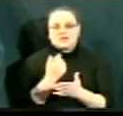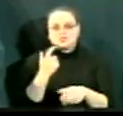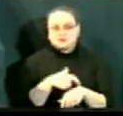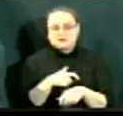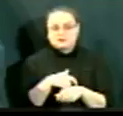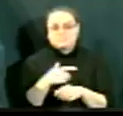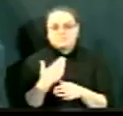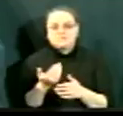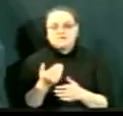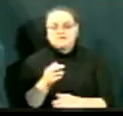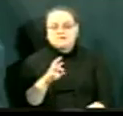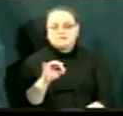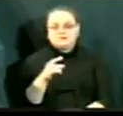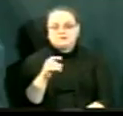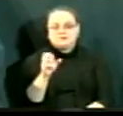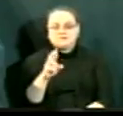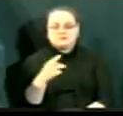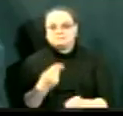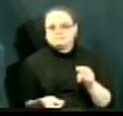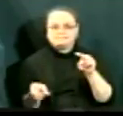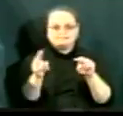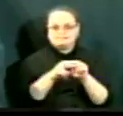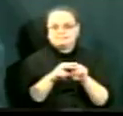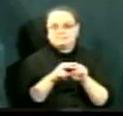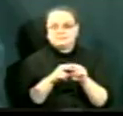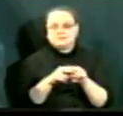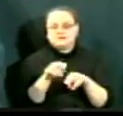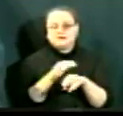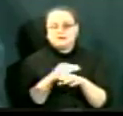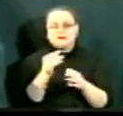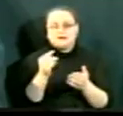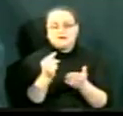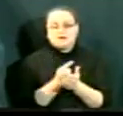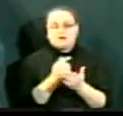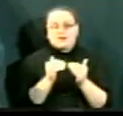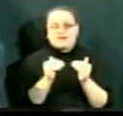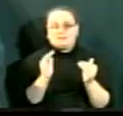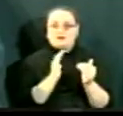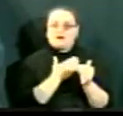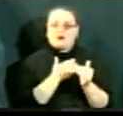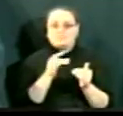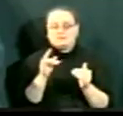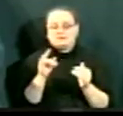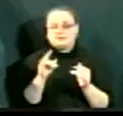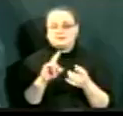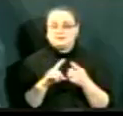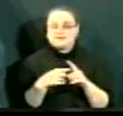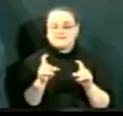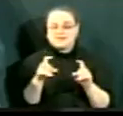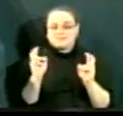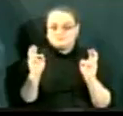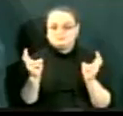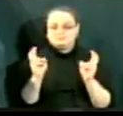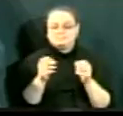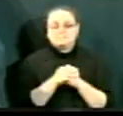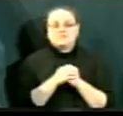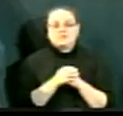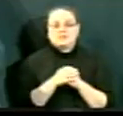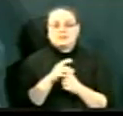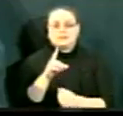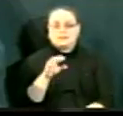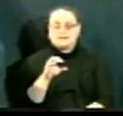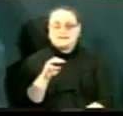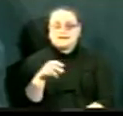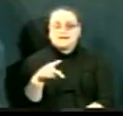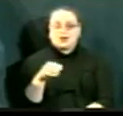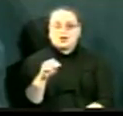the rigor has been ramped up. To be on grade level, our little friends must be able to, and I quote, decompose numbers